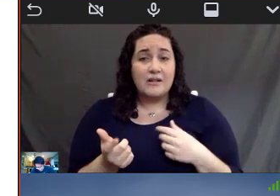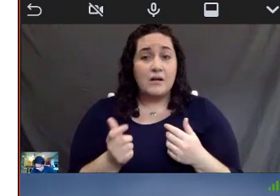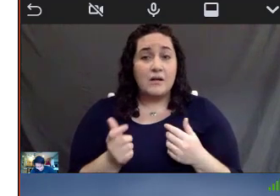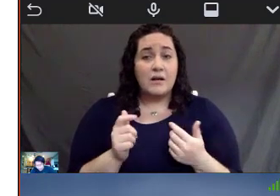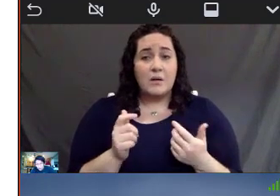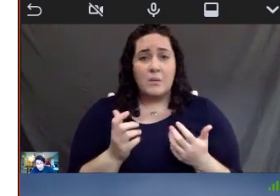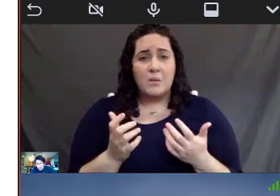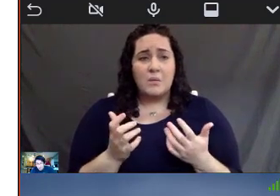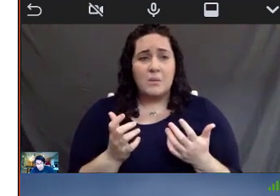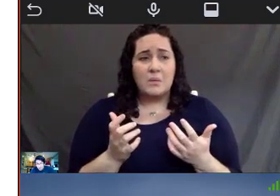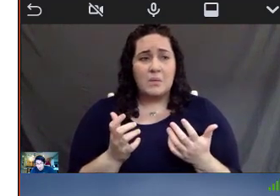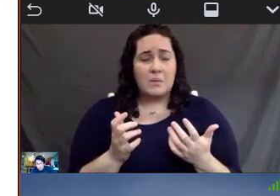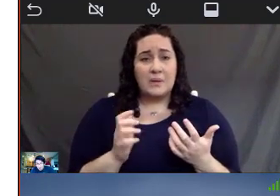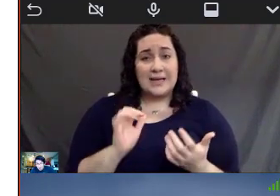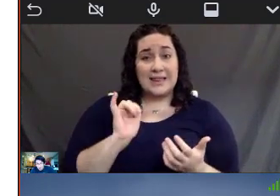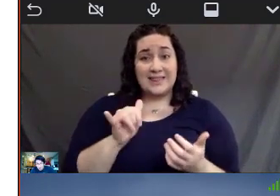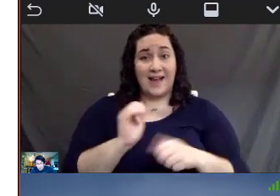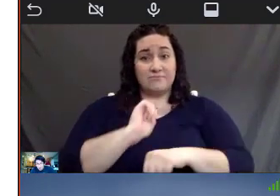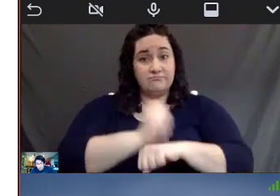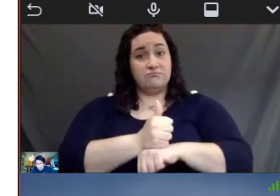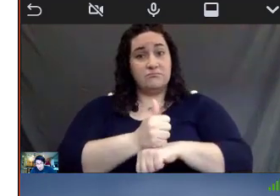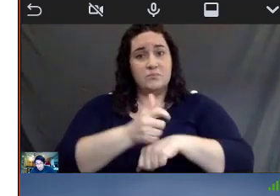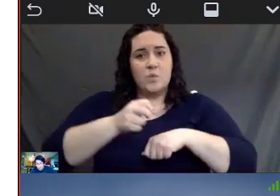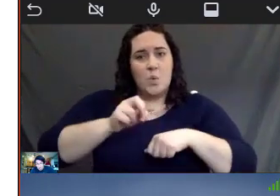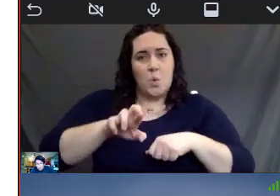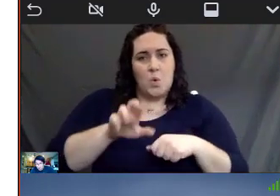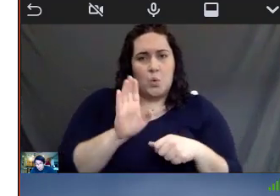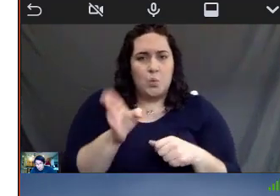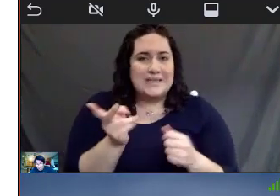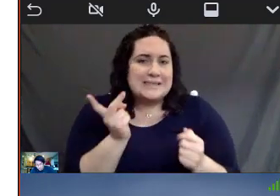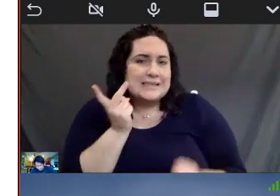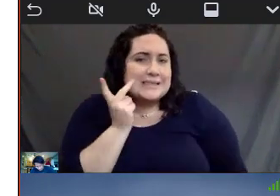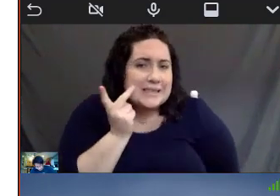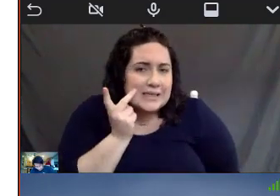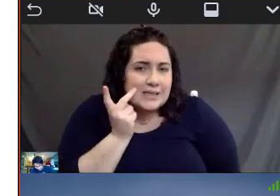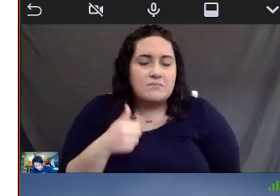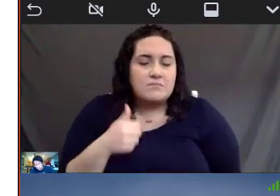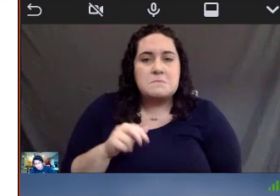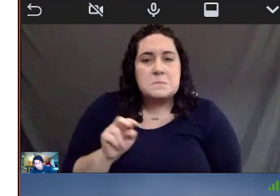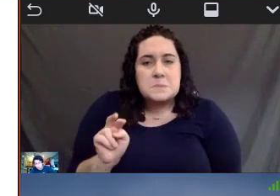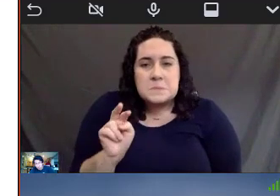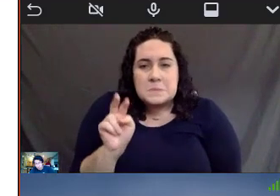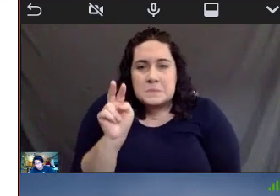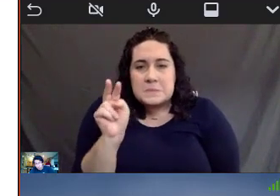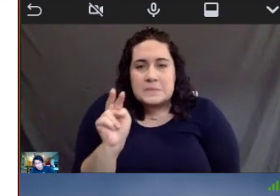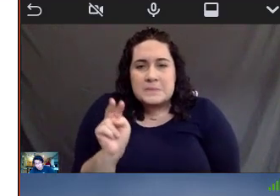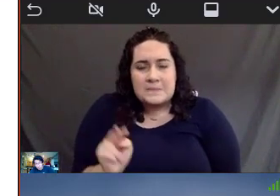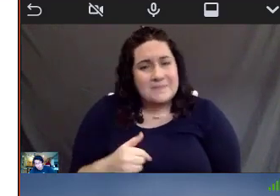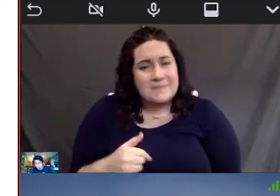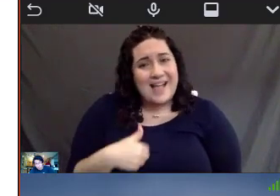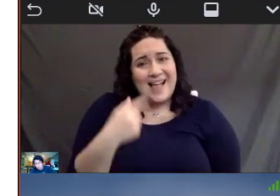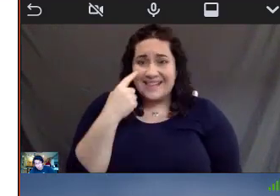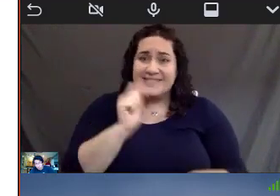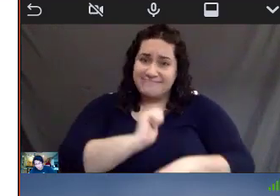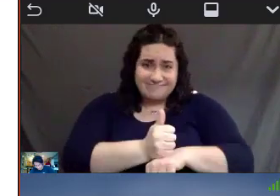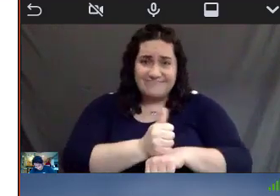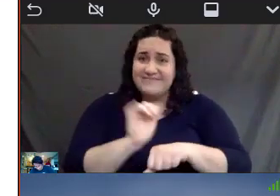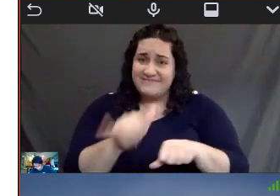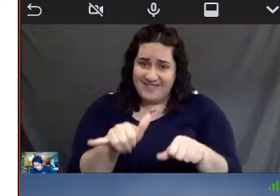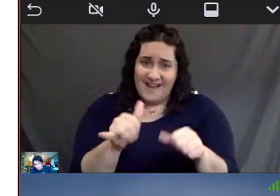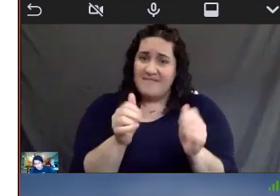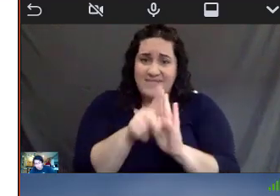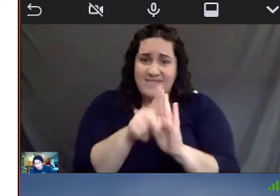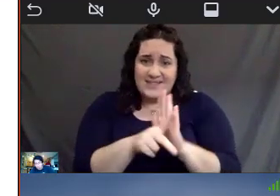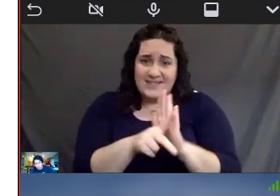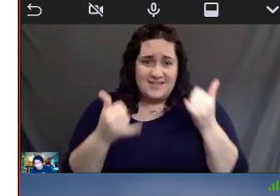continuously addressed. I think that it's a final policy because it's posted on the RIT website, but if this